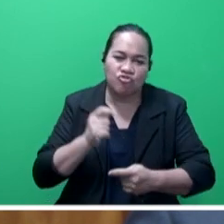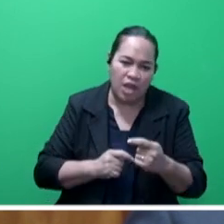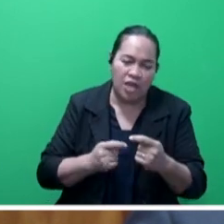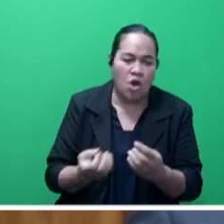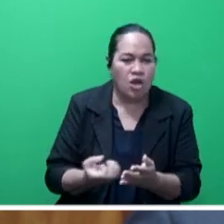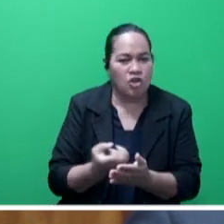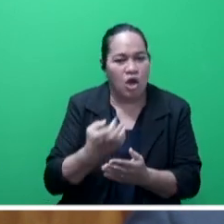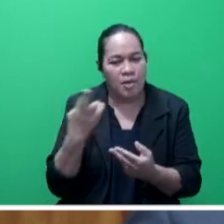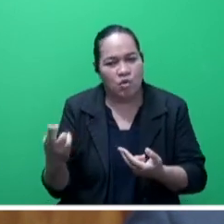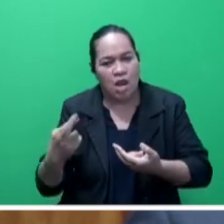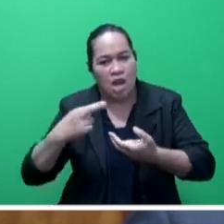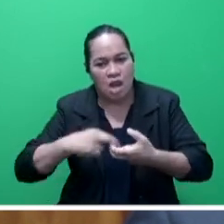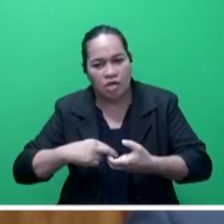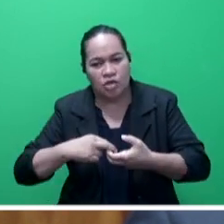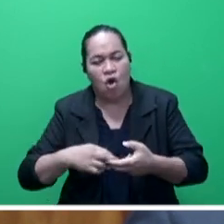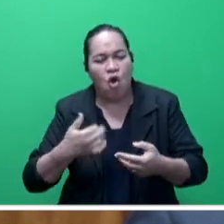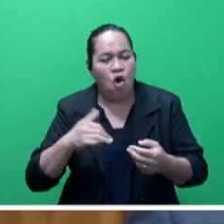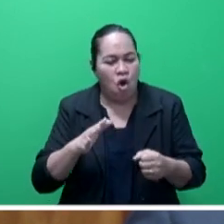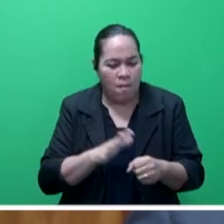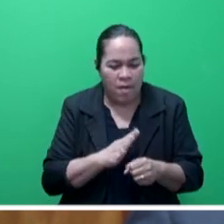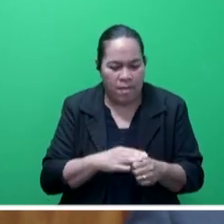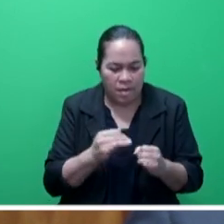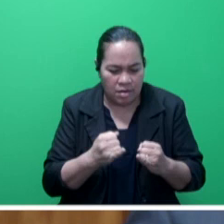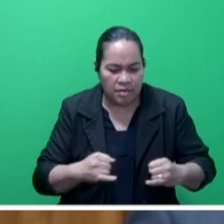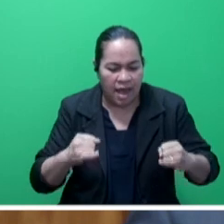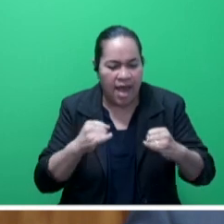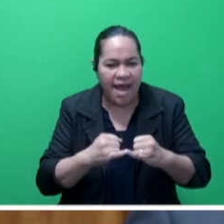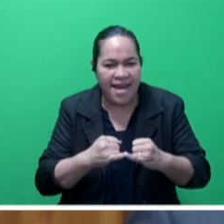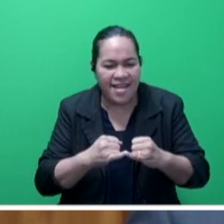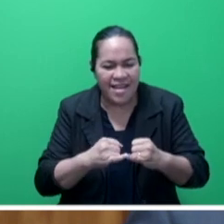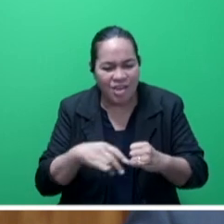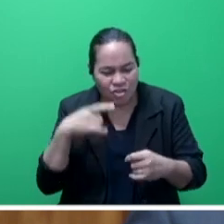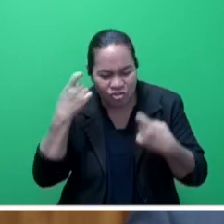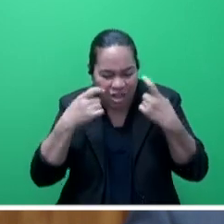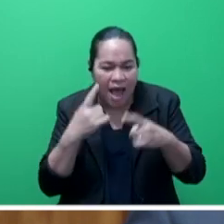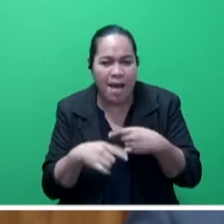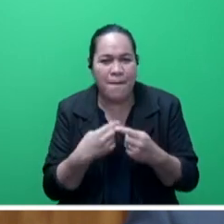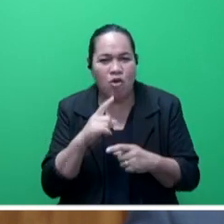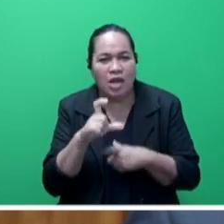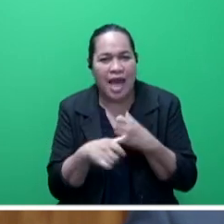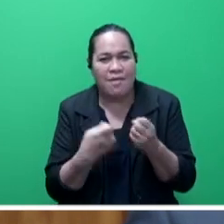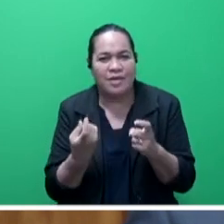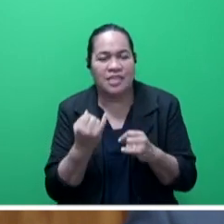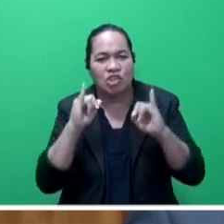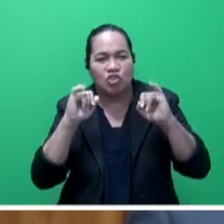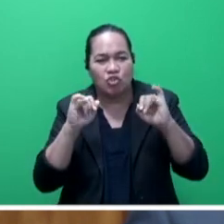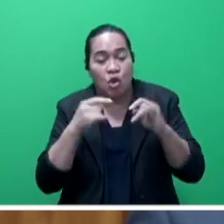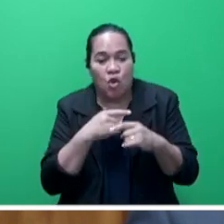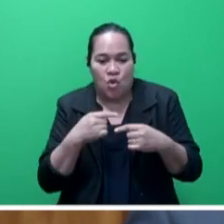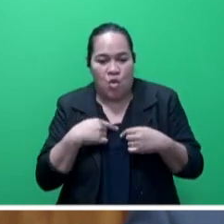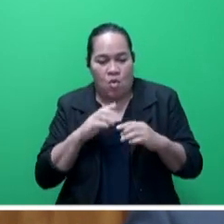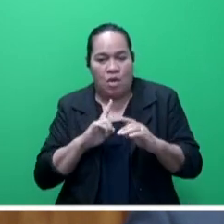economic relations, or raising small island states' concerns on climate issues. We were at